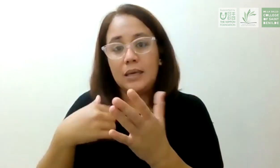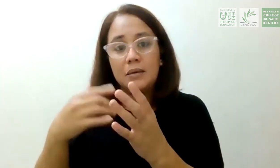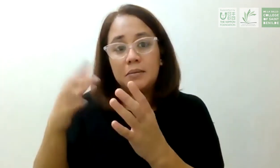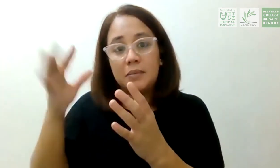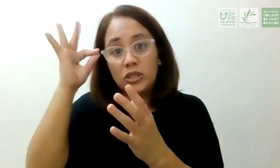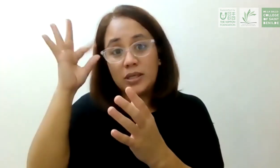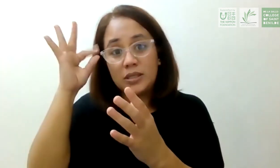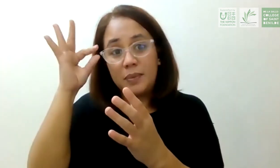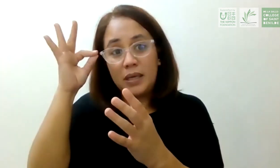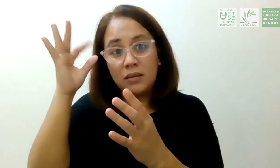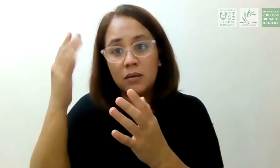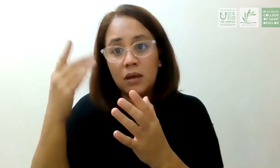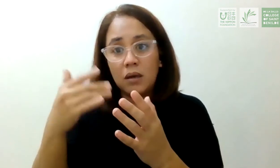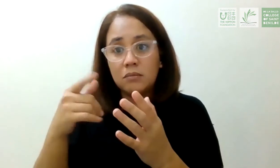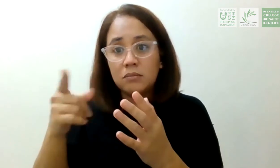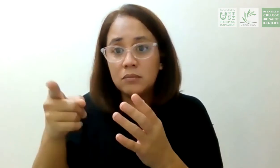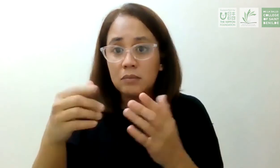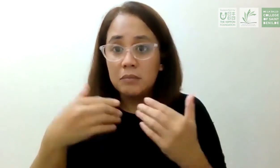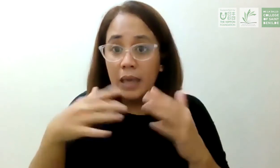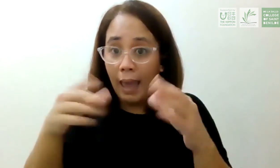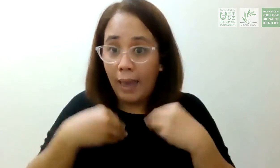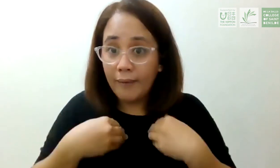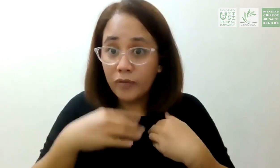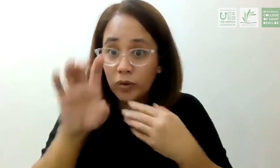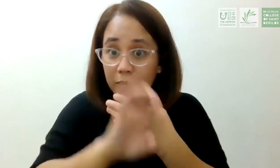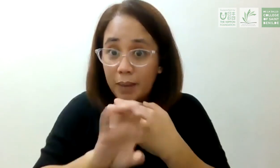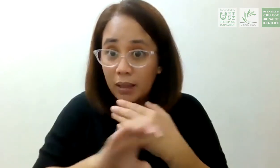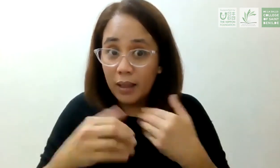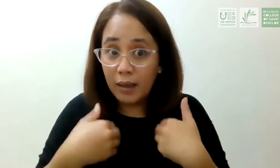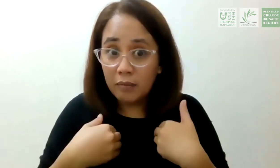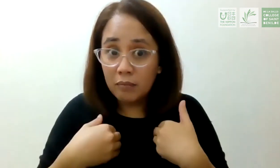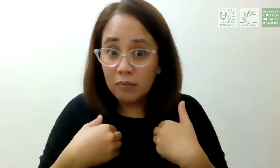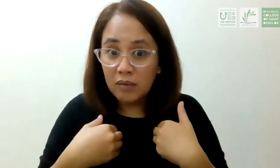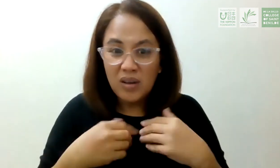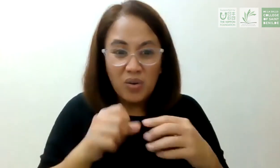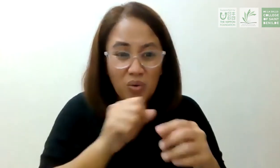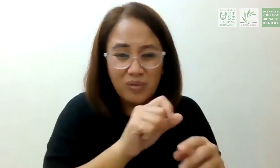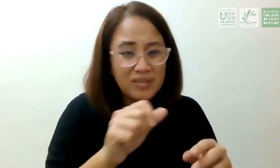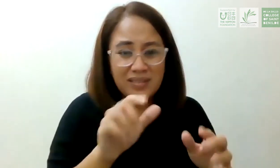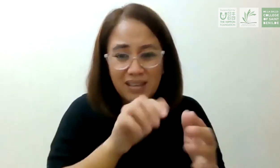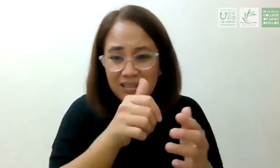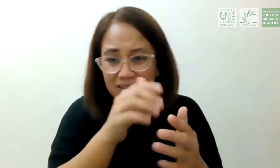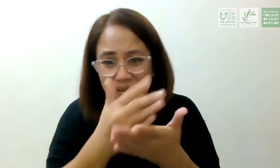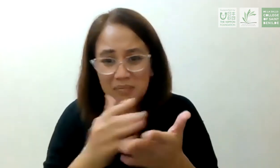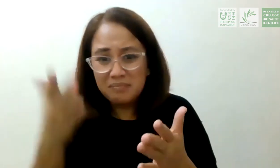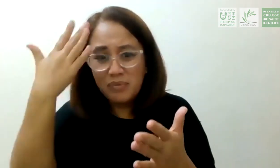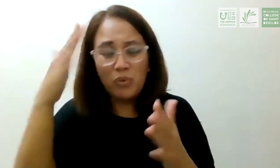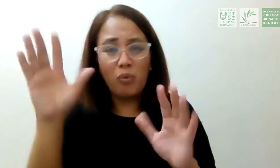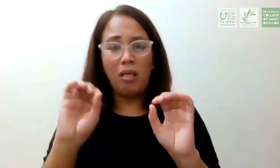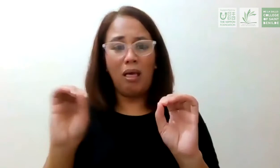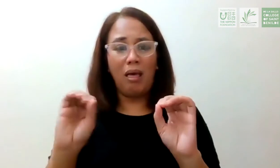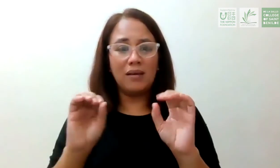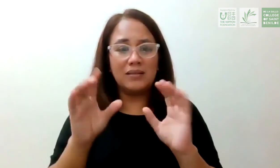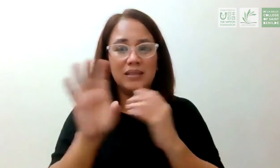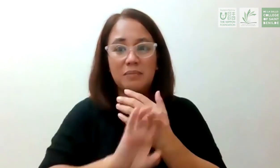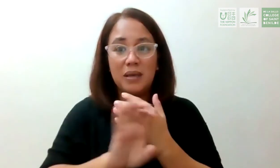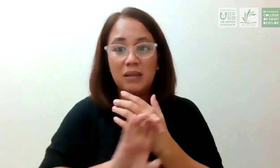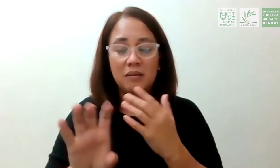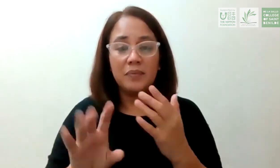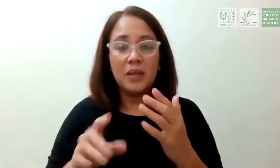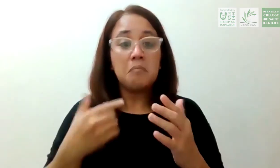have your email, right? I don't have everybody's email, so I'll send it to